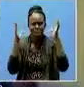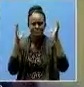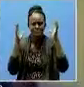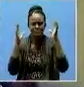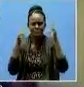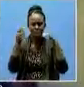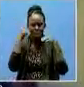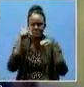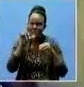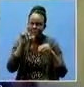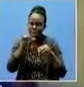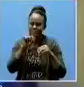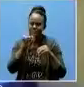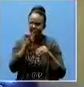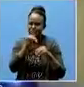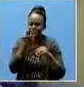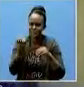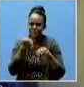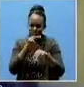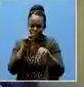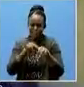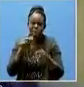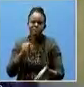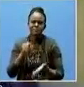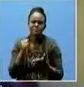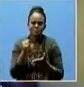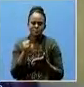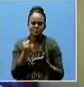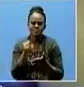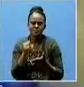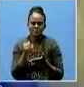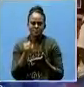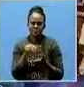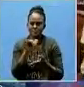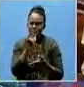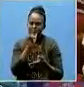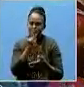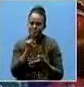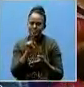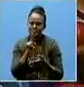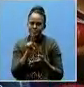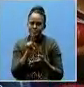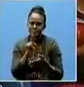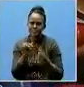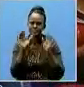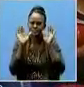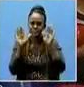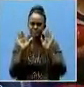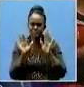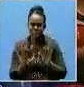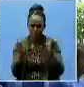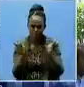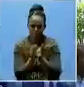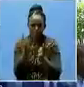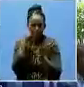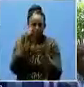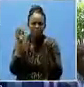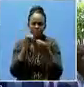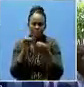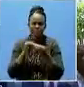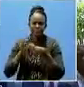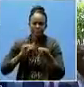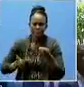for the 2022 national budget. It has been tremendously increased. More